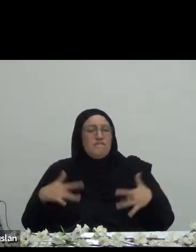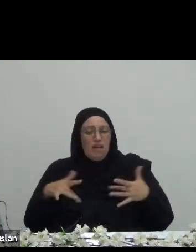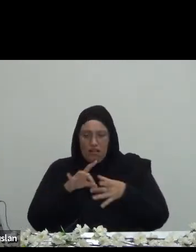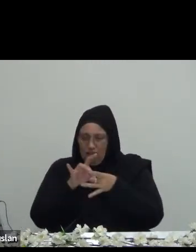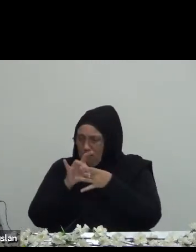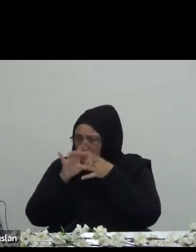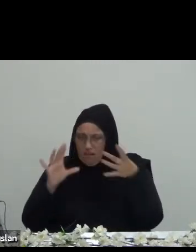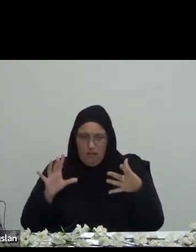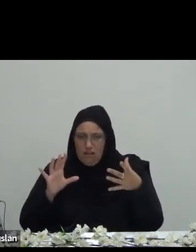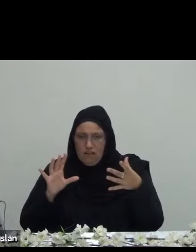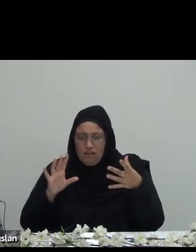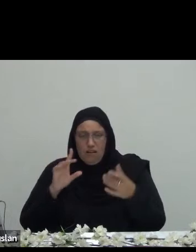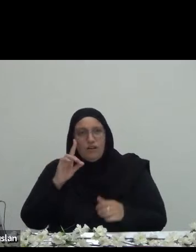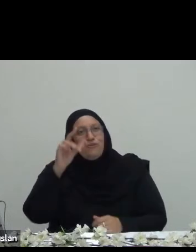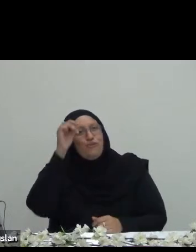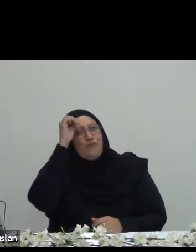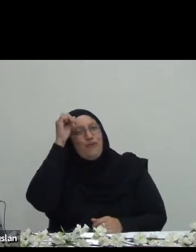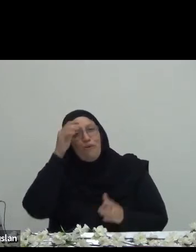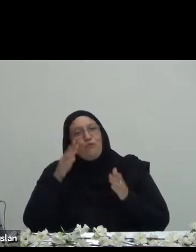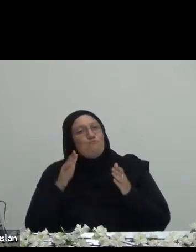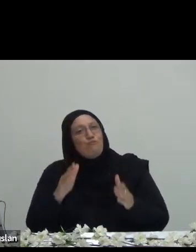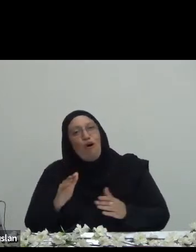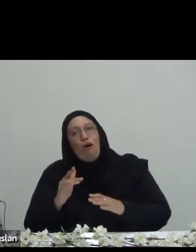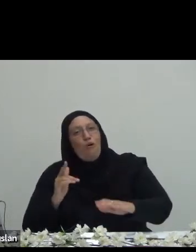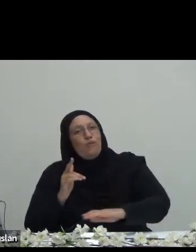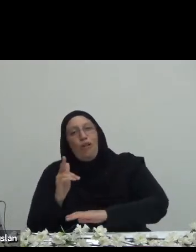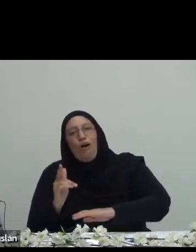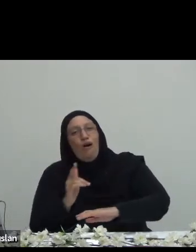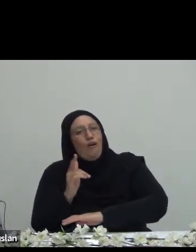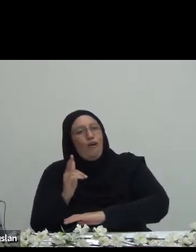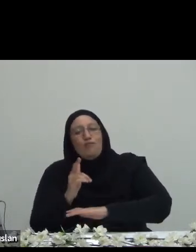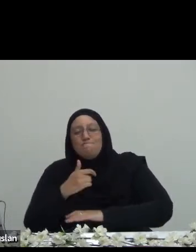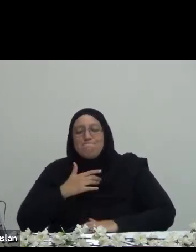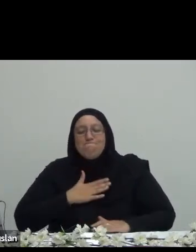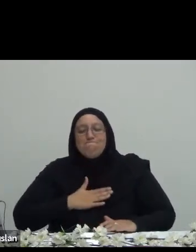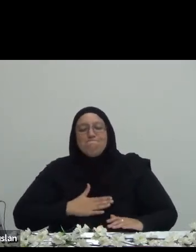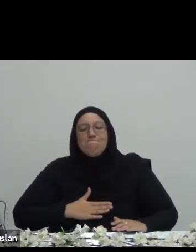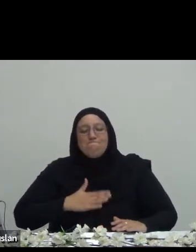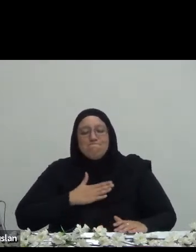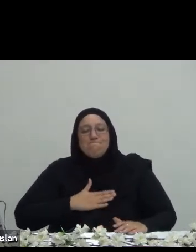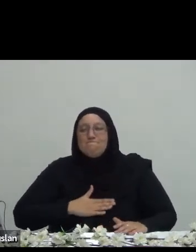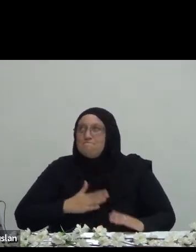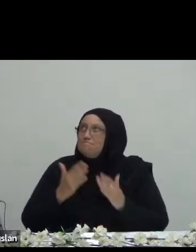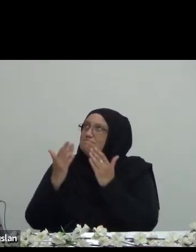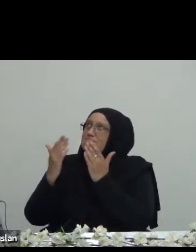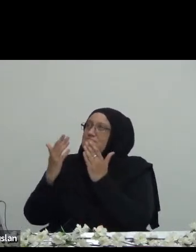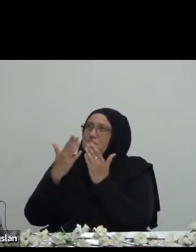know the road is long. Make me